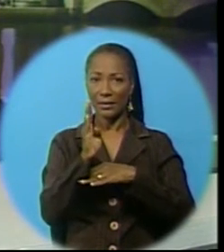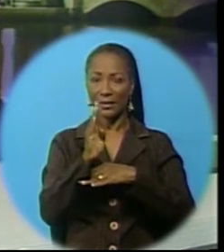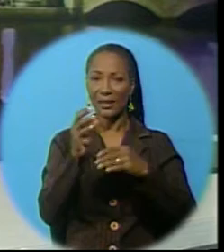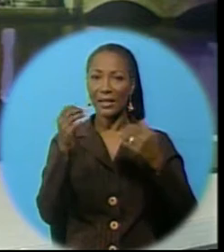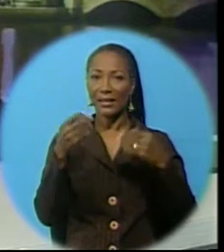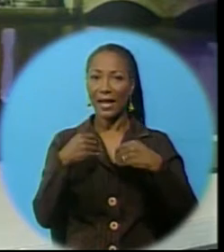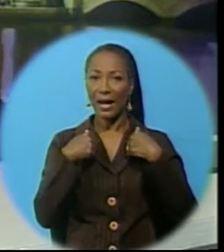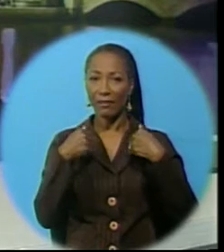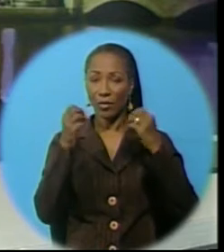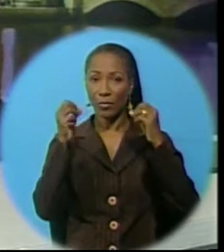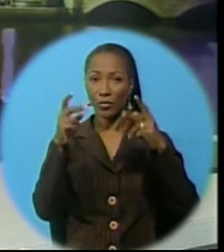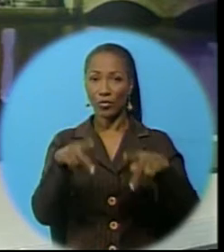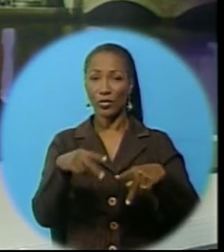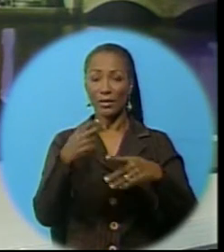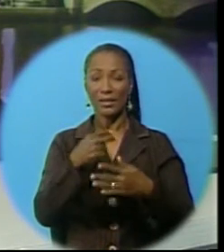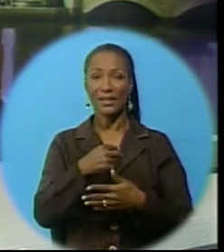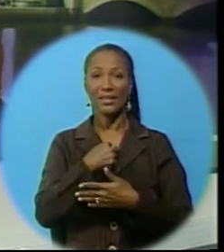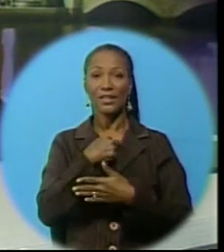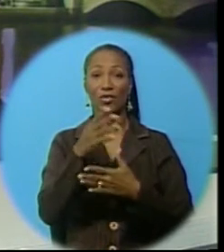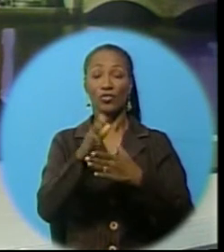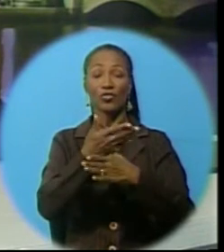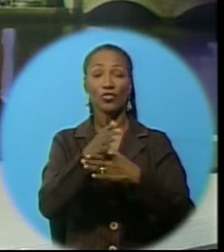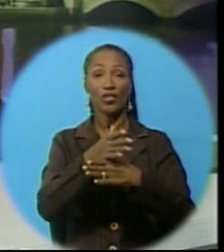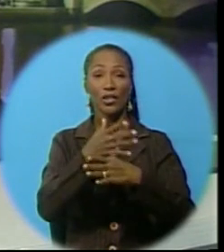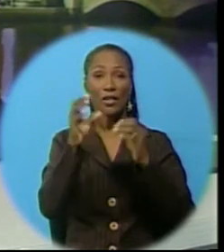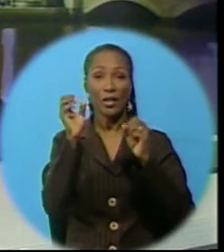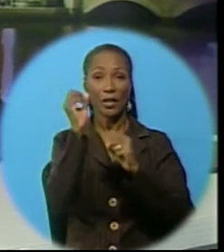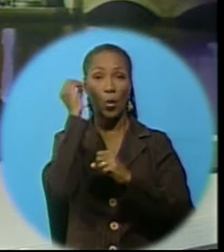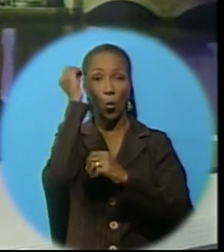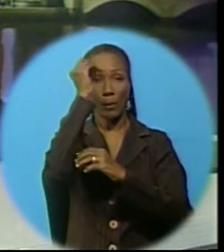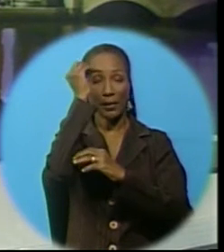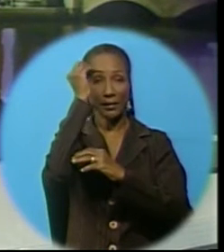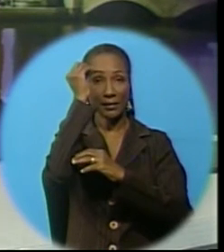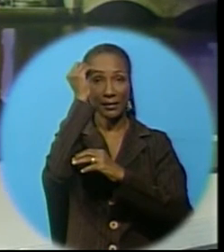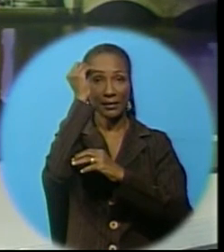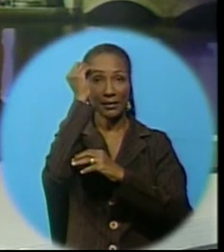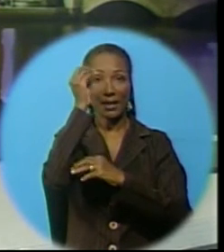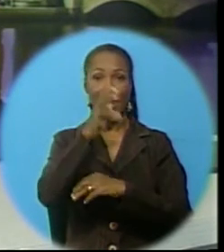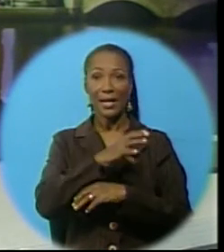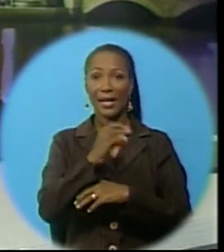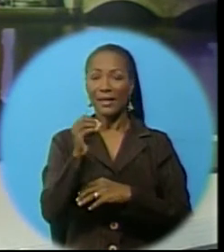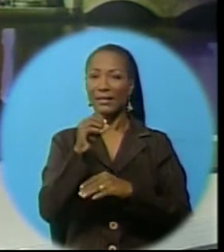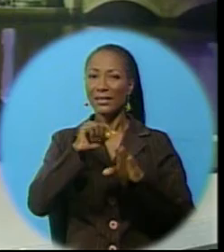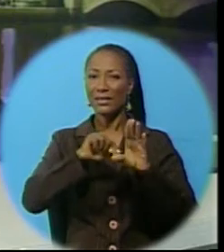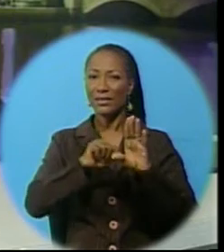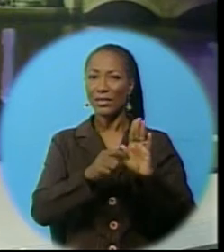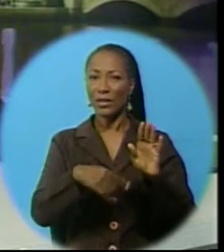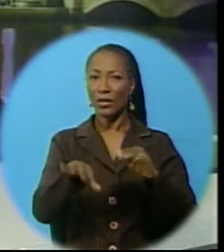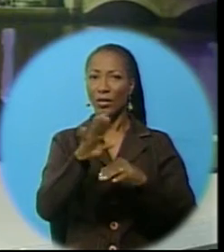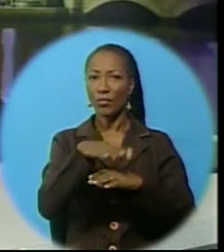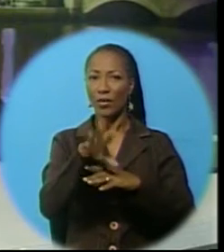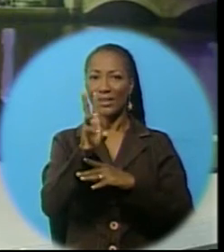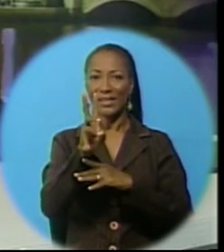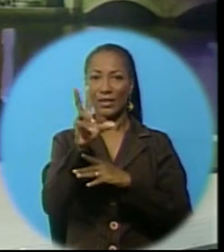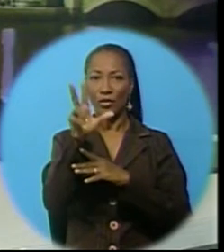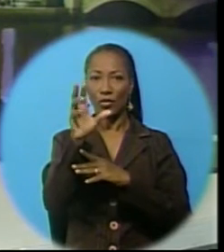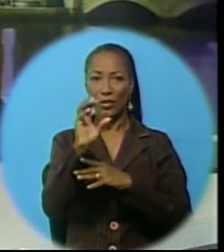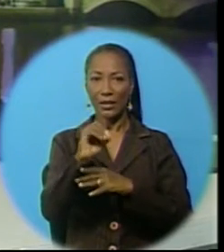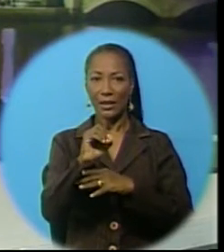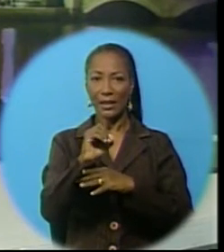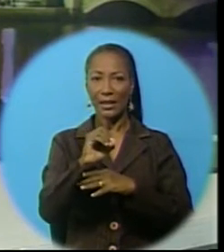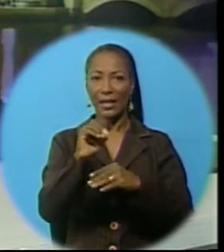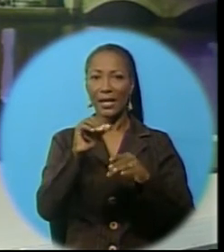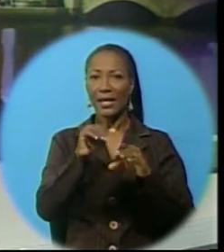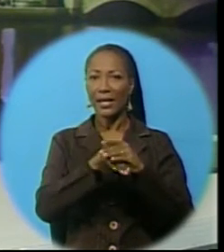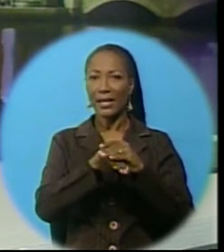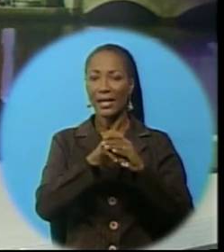their opinions and ideas as it relates to this topic. And it started around 6:30 this evening at the Moot Court Room of the Faculty of